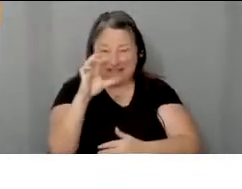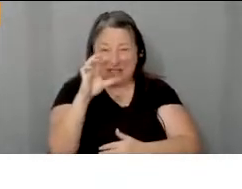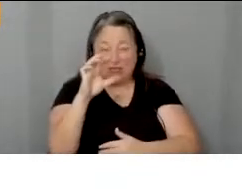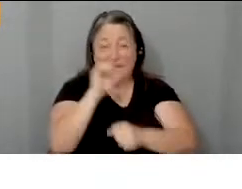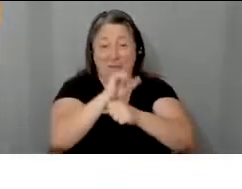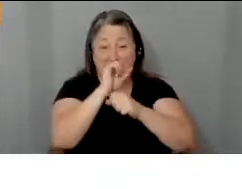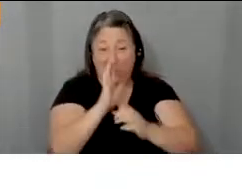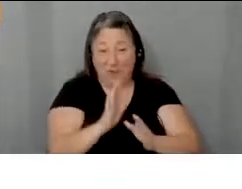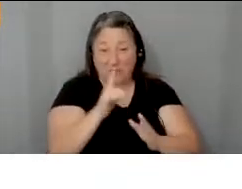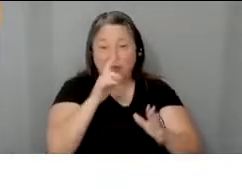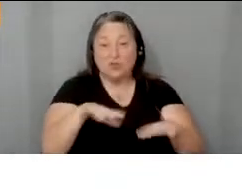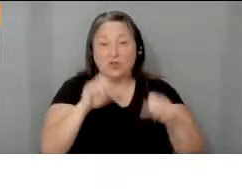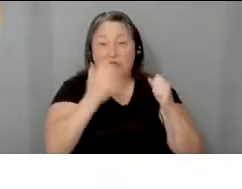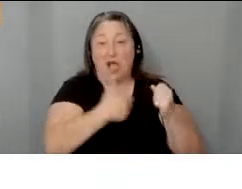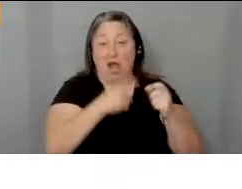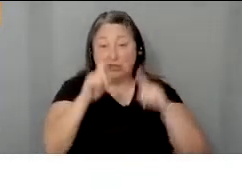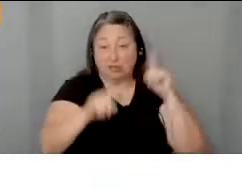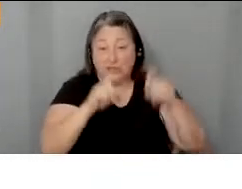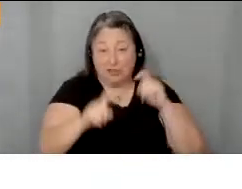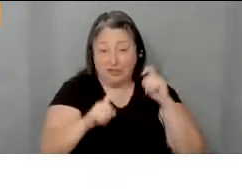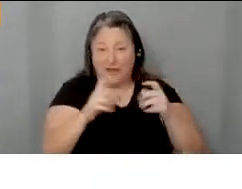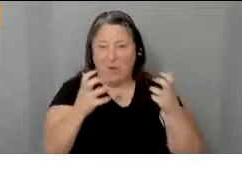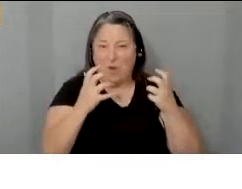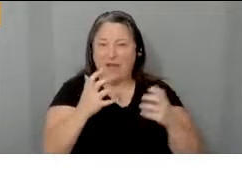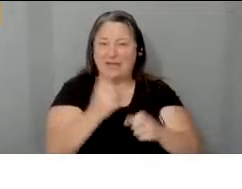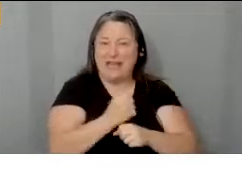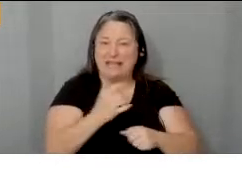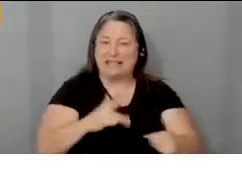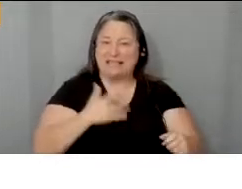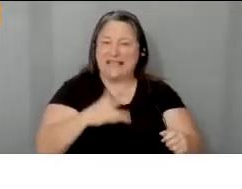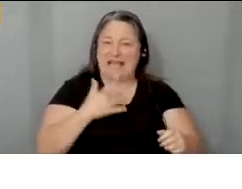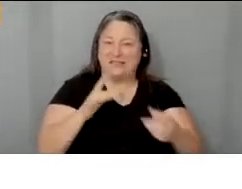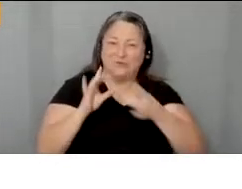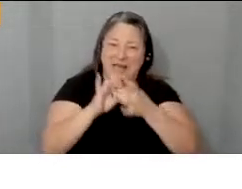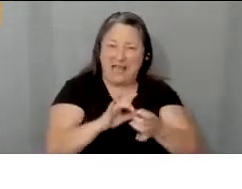experience survey, wanting to get a sense around disability and